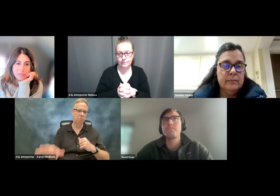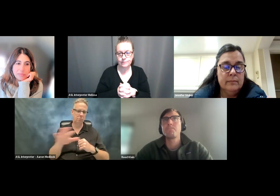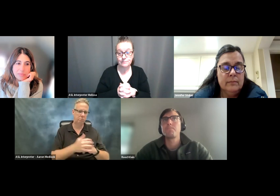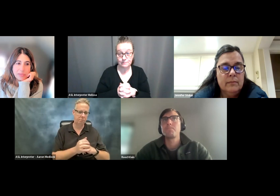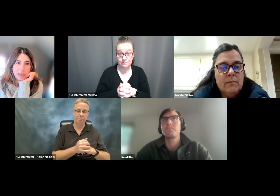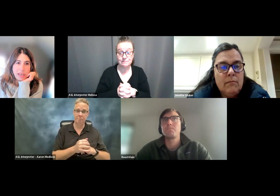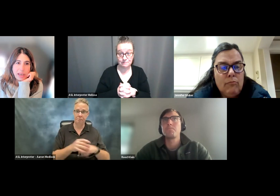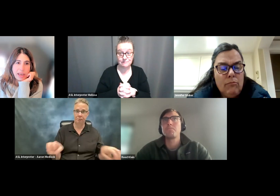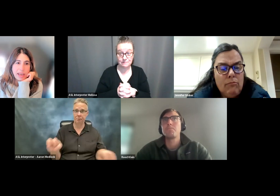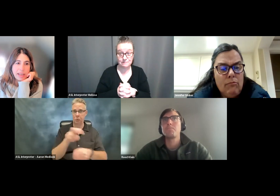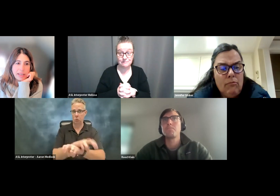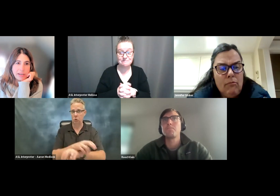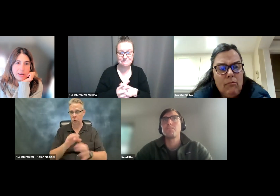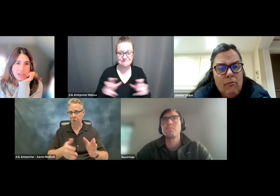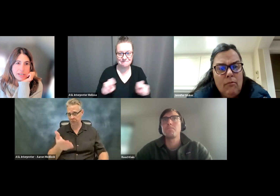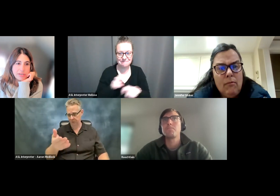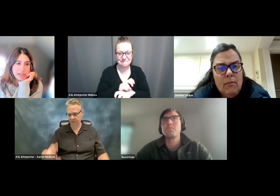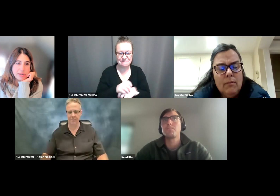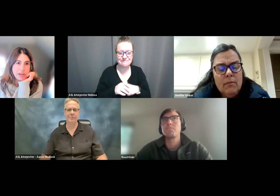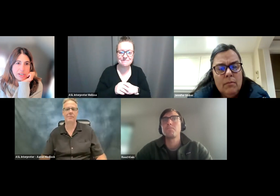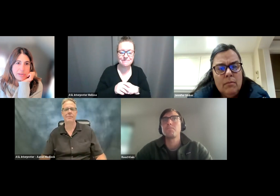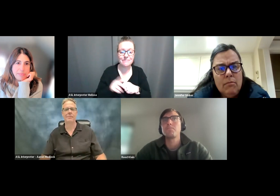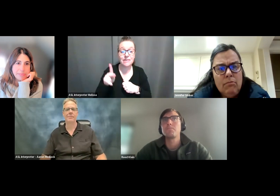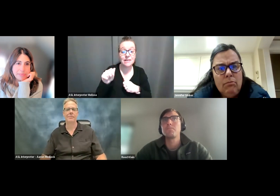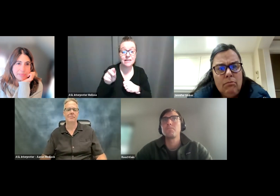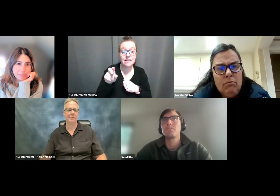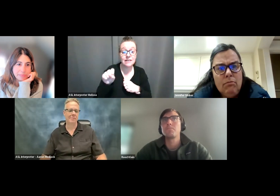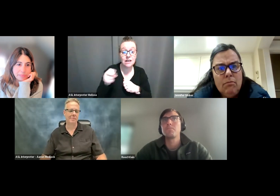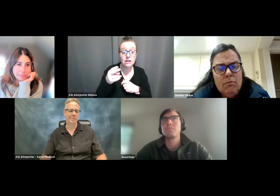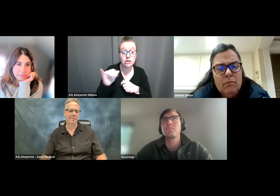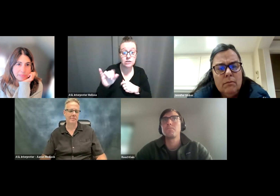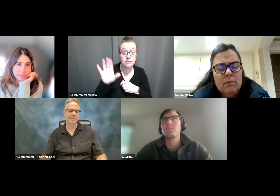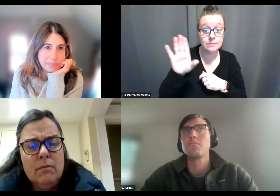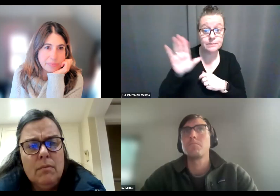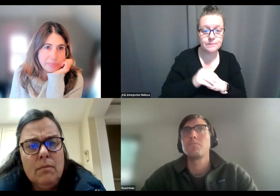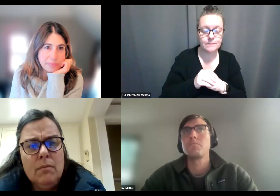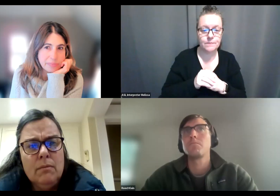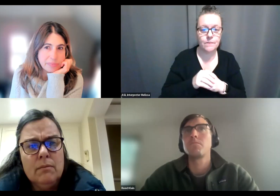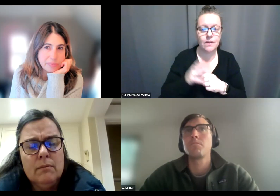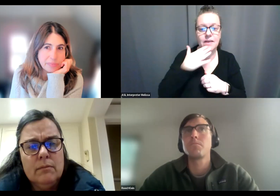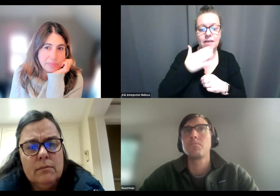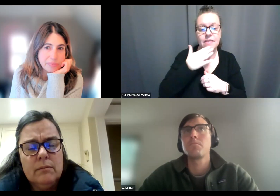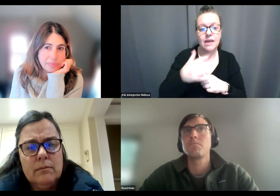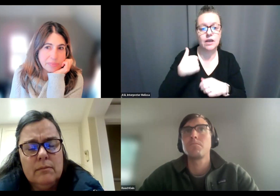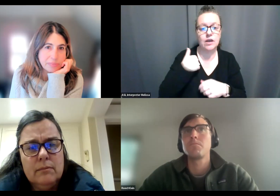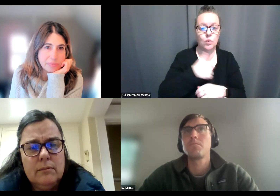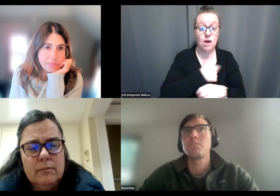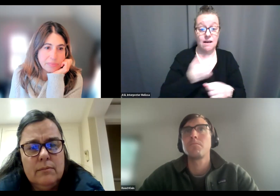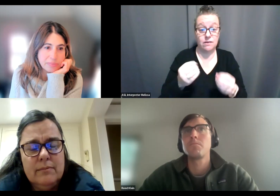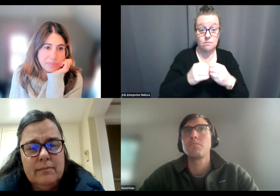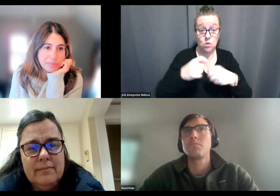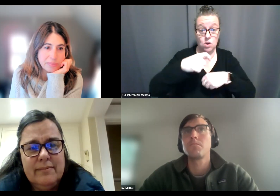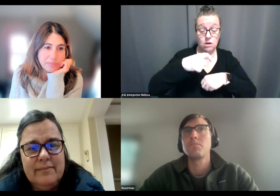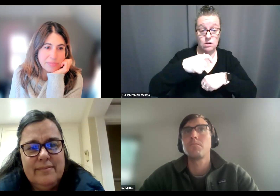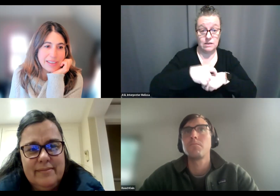And then Kashi has her hand up. Kashi? Thank you. We're going to get more time to talk about this